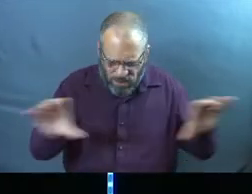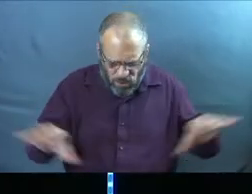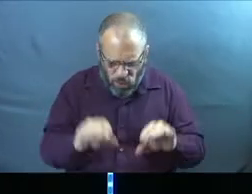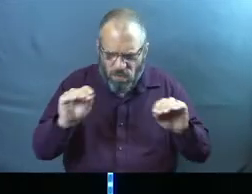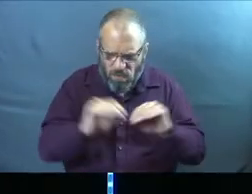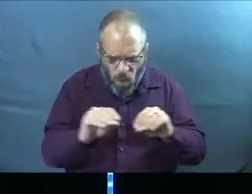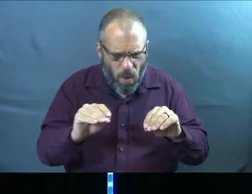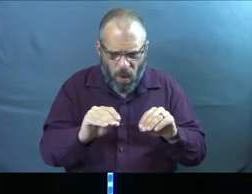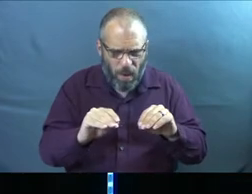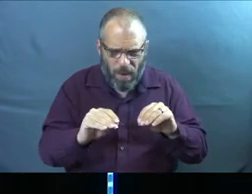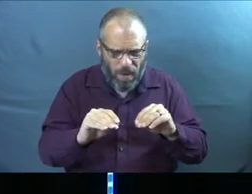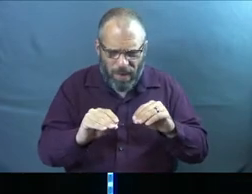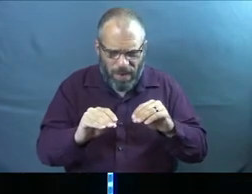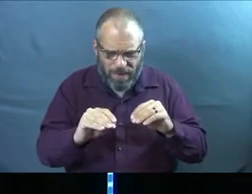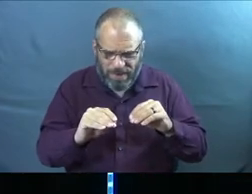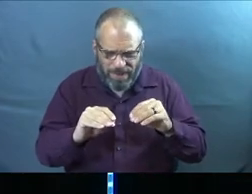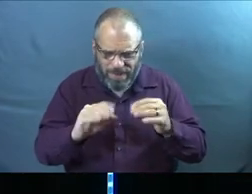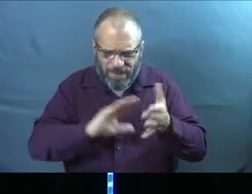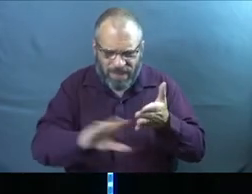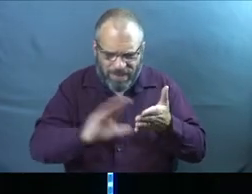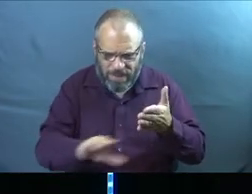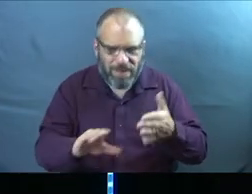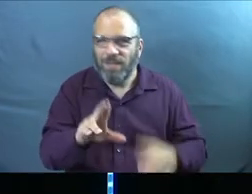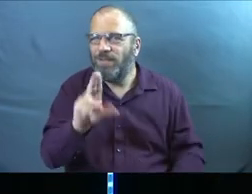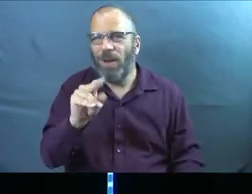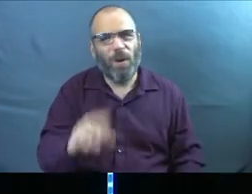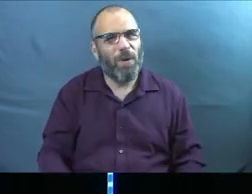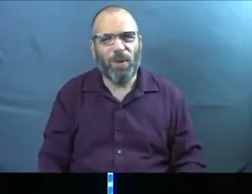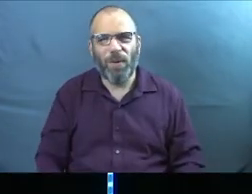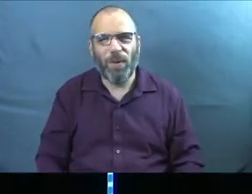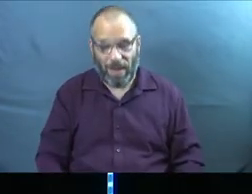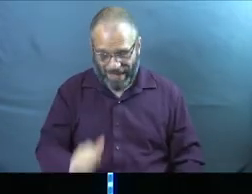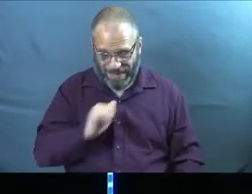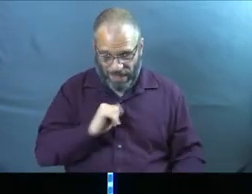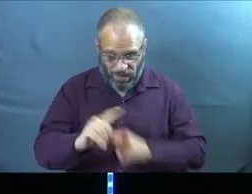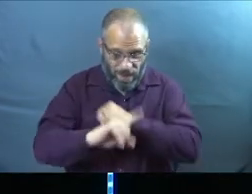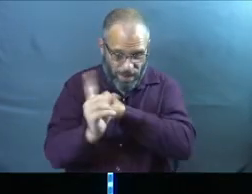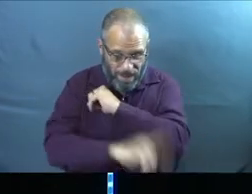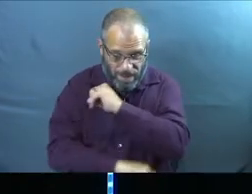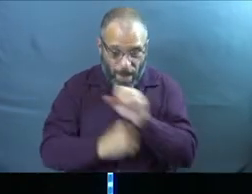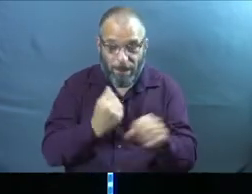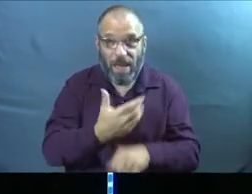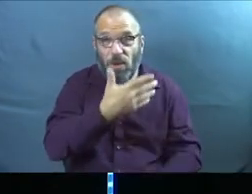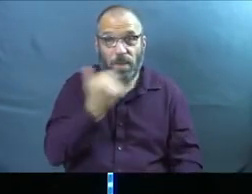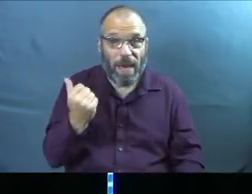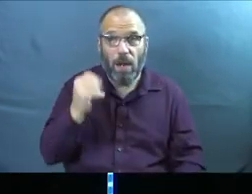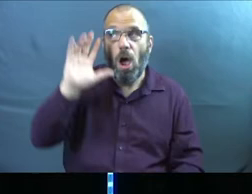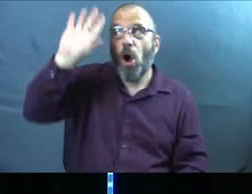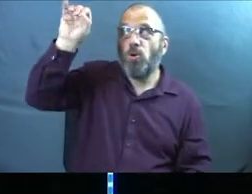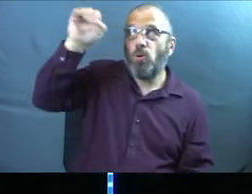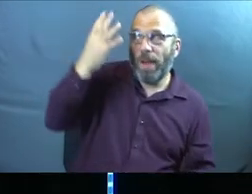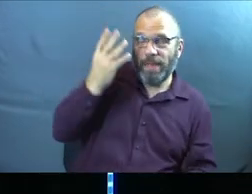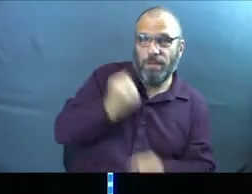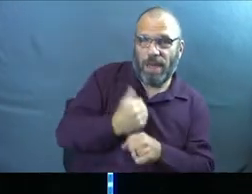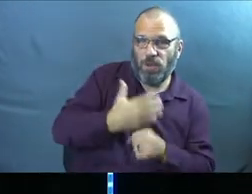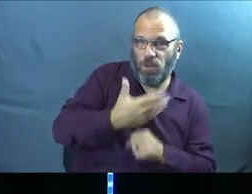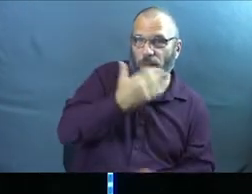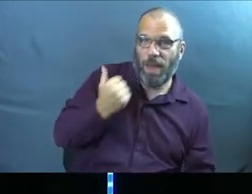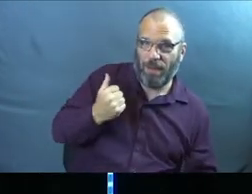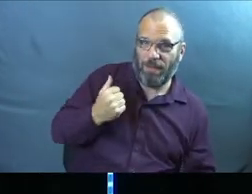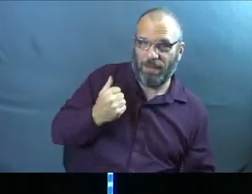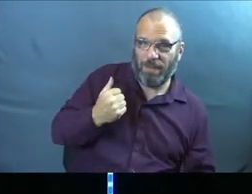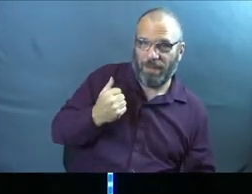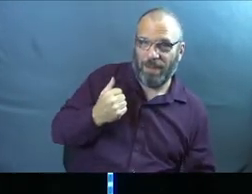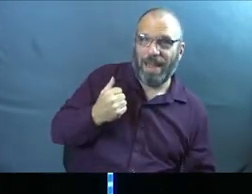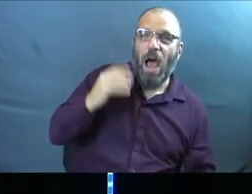more penance. No, you don't. The fact is, self-punishment doesn't make you better. Only grace does. And this is